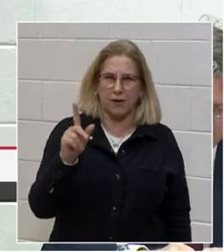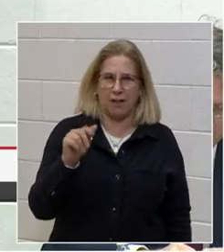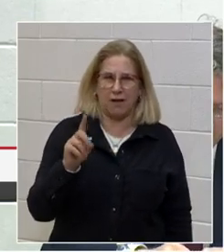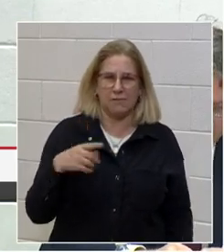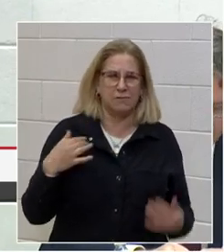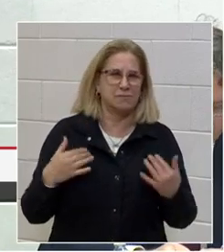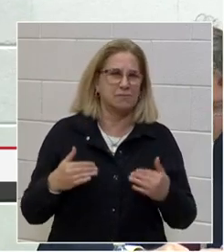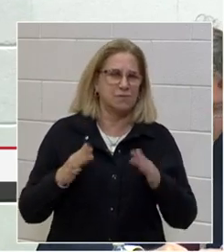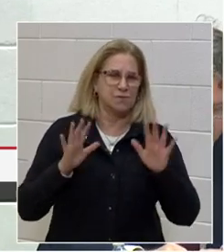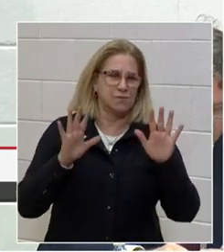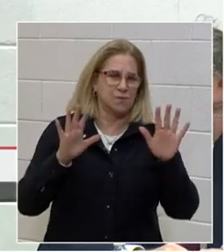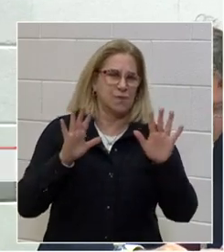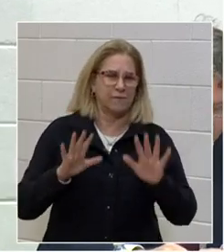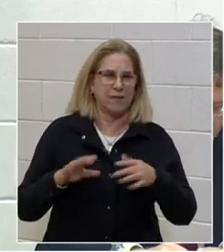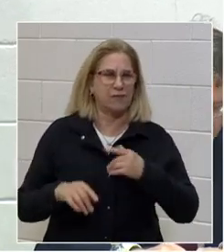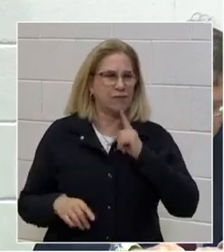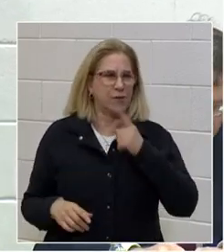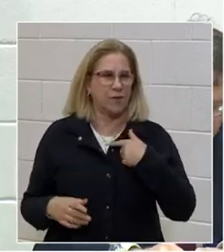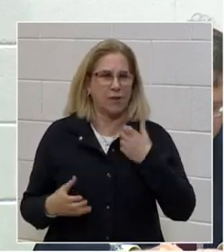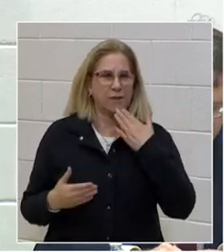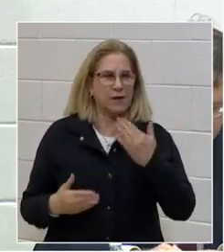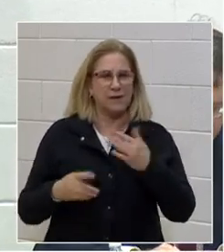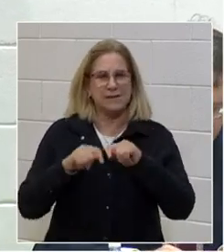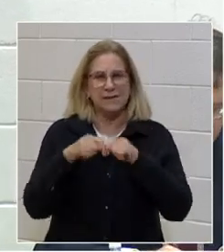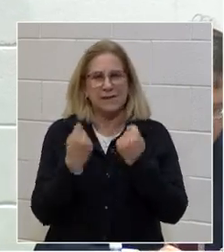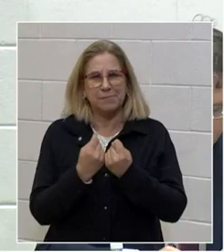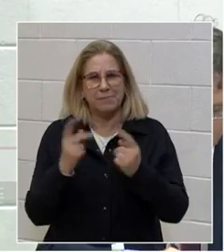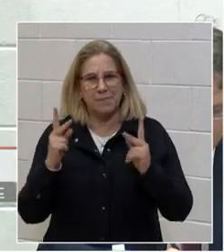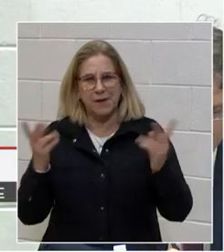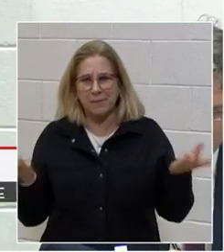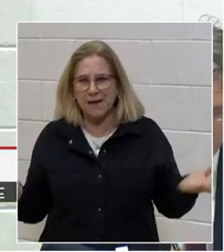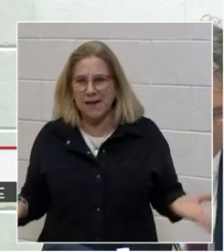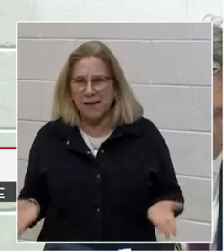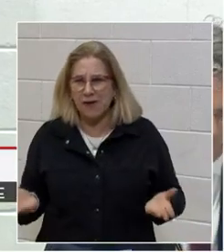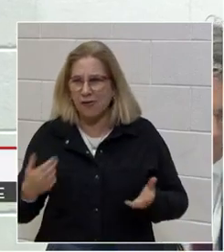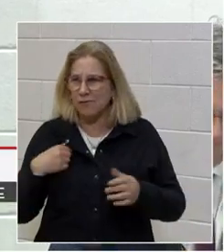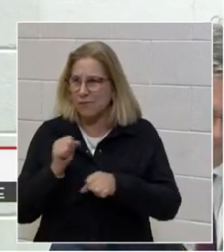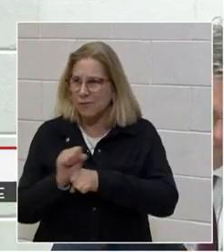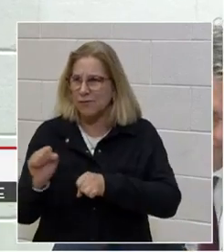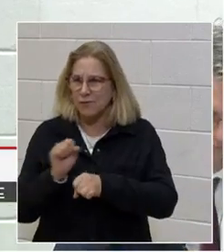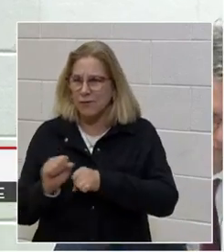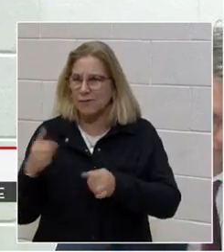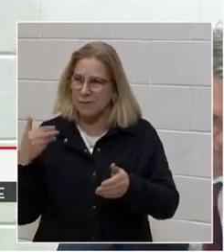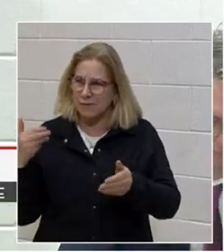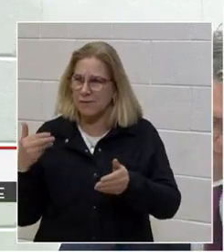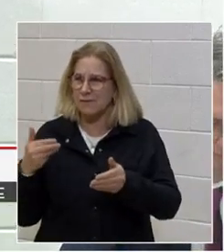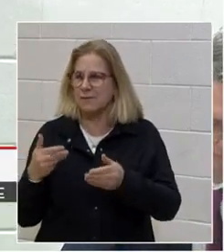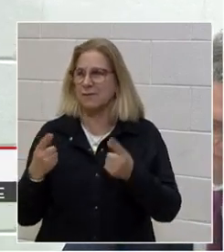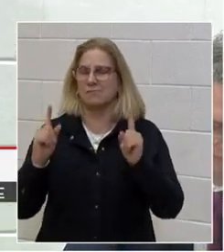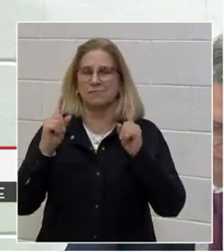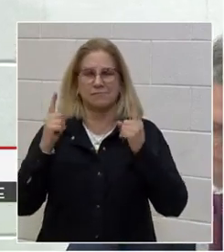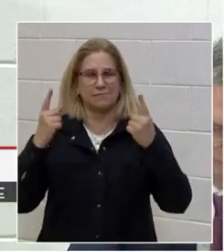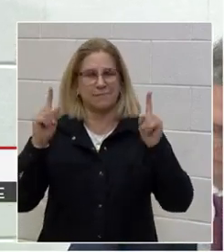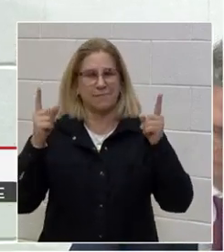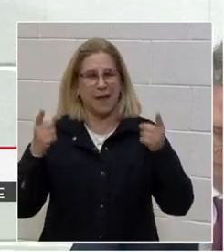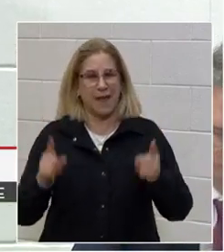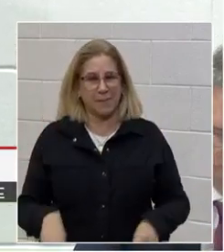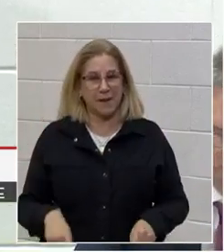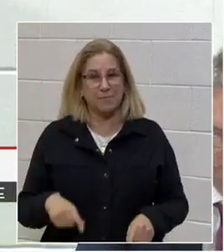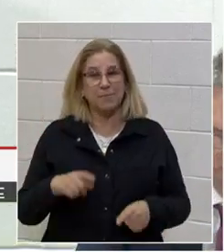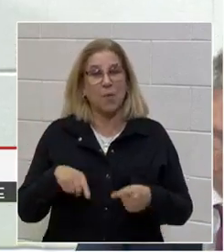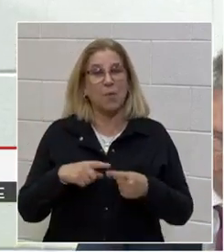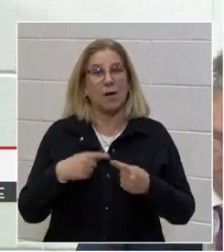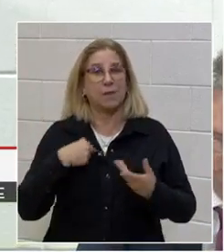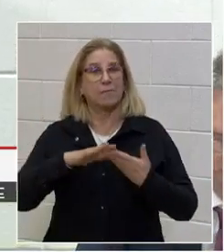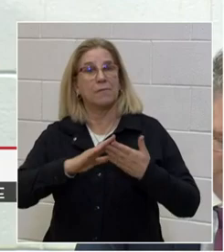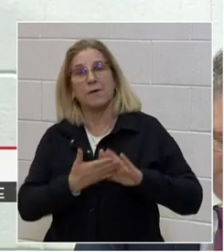who is here, who's helped us to get to this point. When I became mayor, I made a commitment that we would